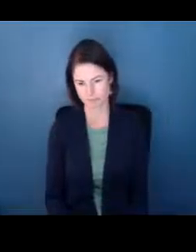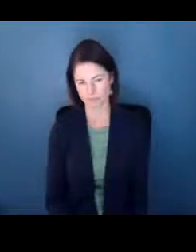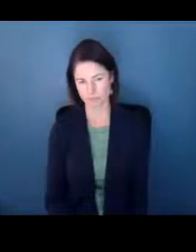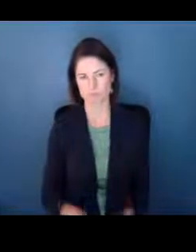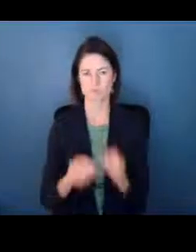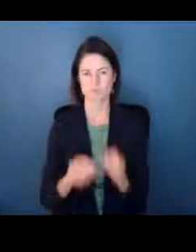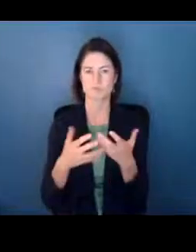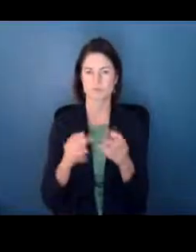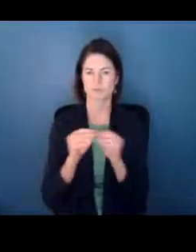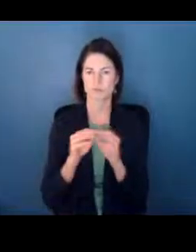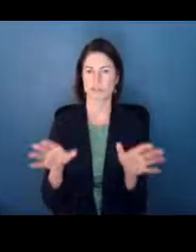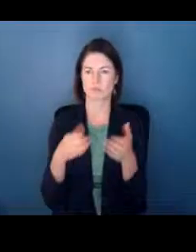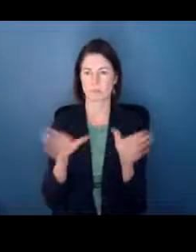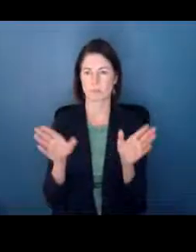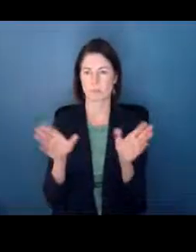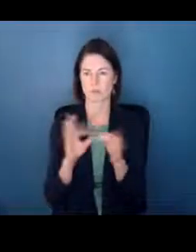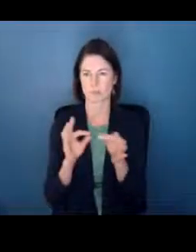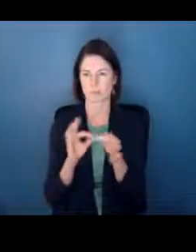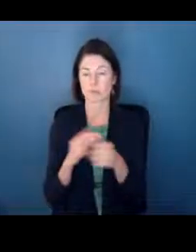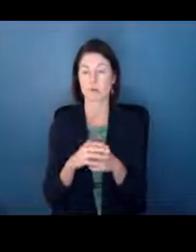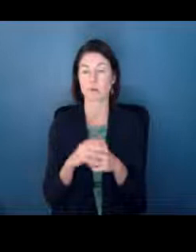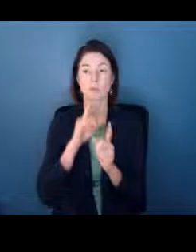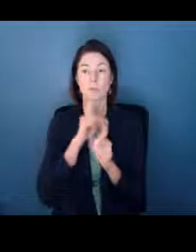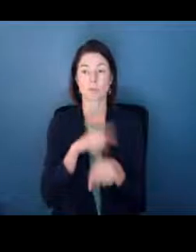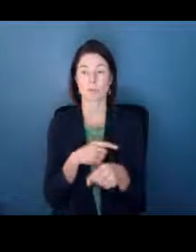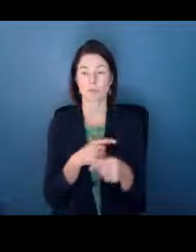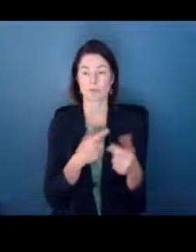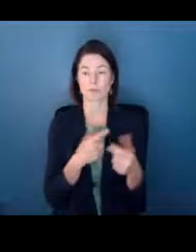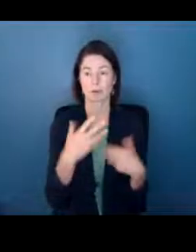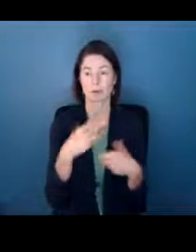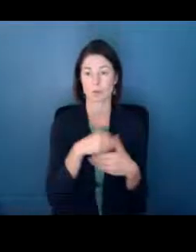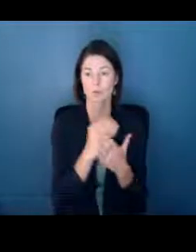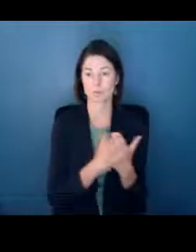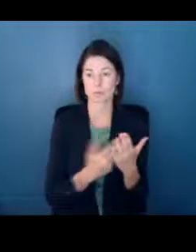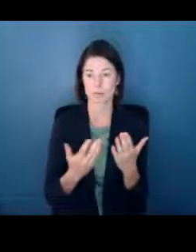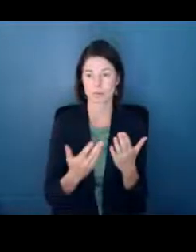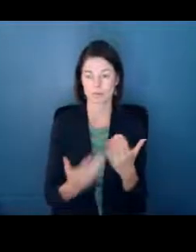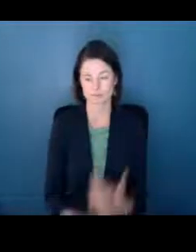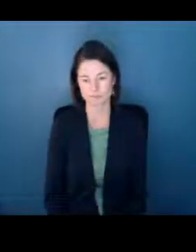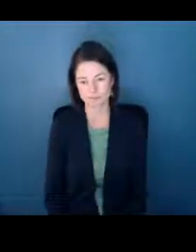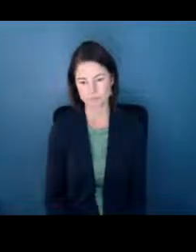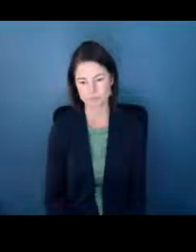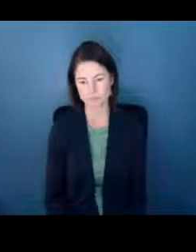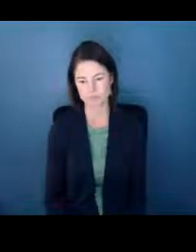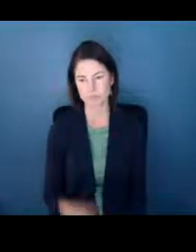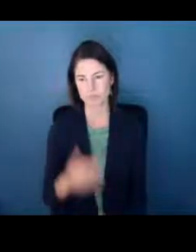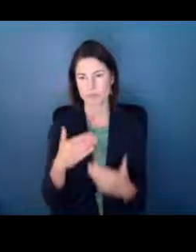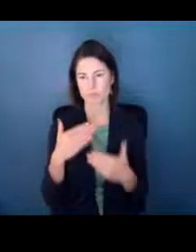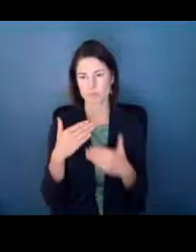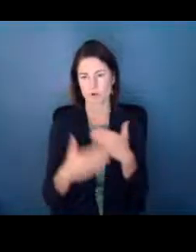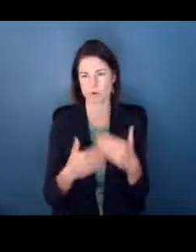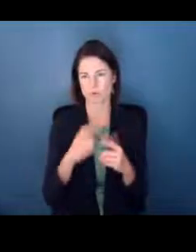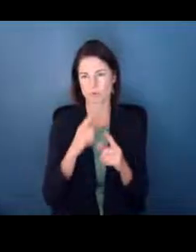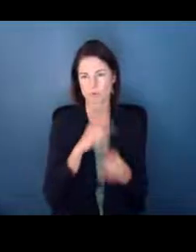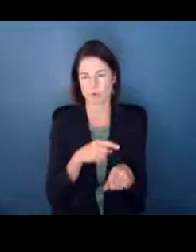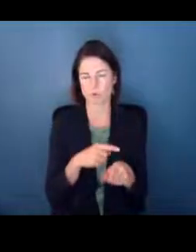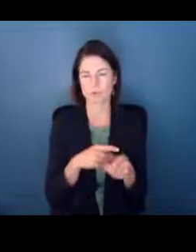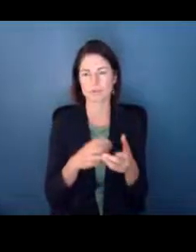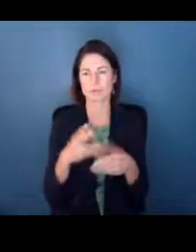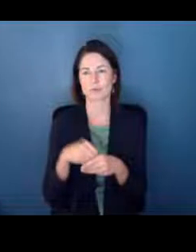comment. Just in terms of what the report does and doesn't include, this is really a progress report, so it includes a status of each